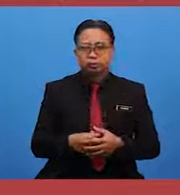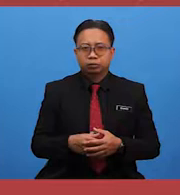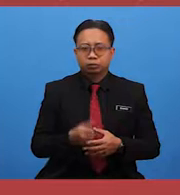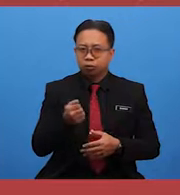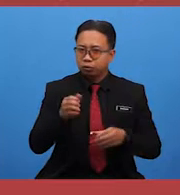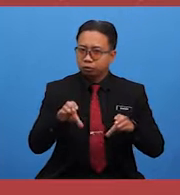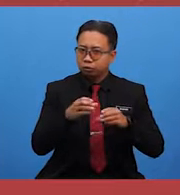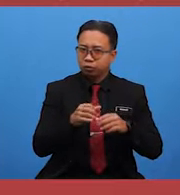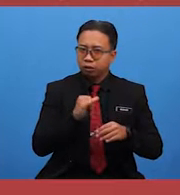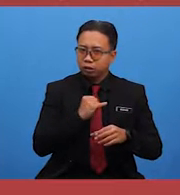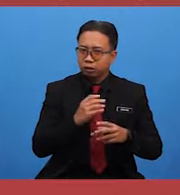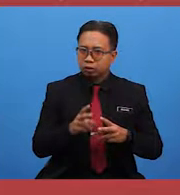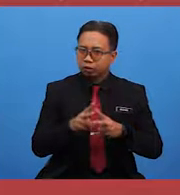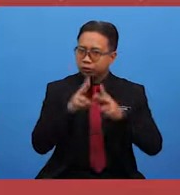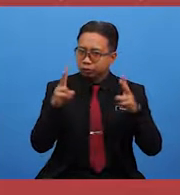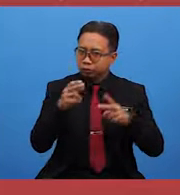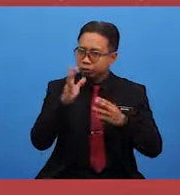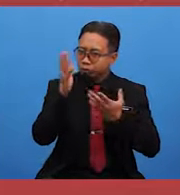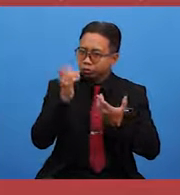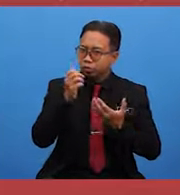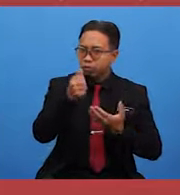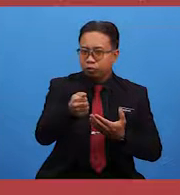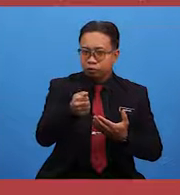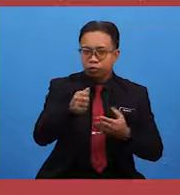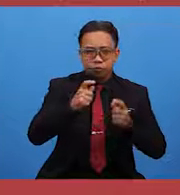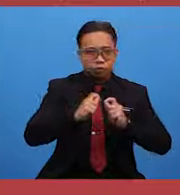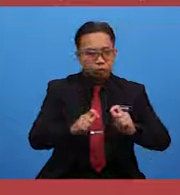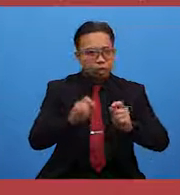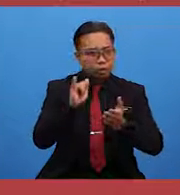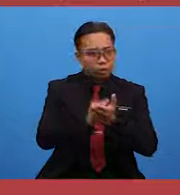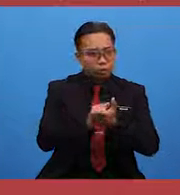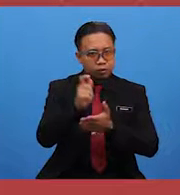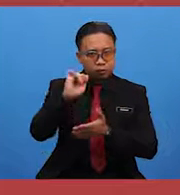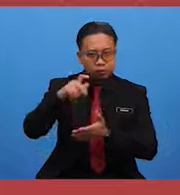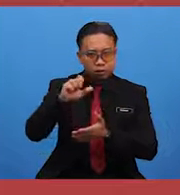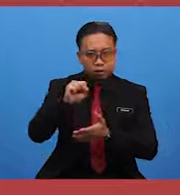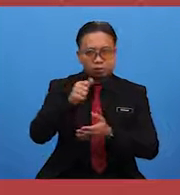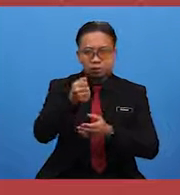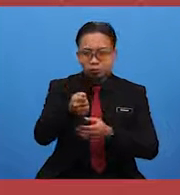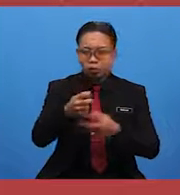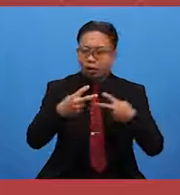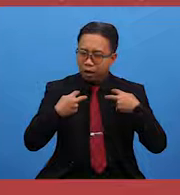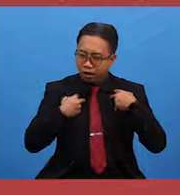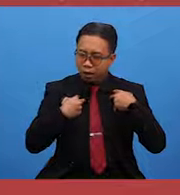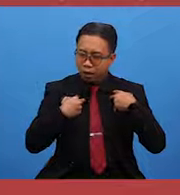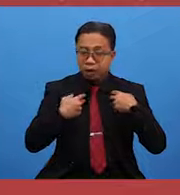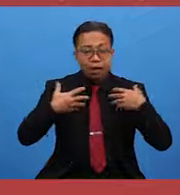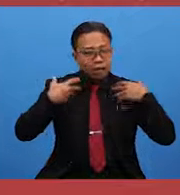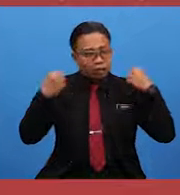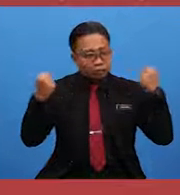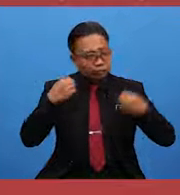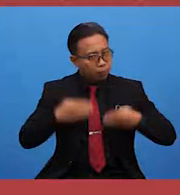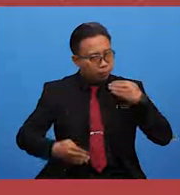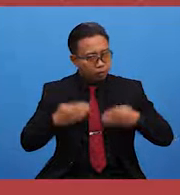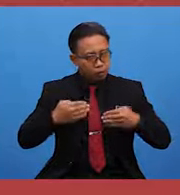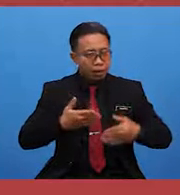do. I really hope you can try out these tips so that you can have a healthier body and be